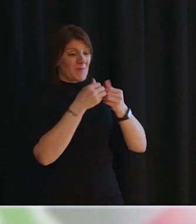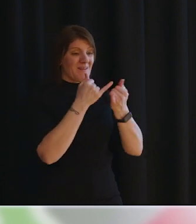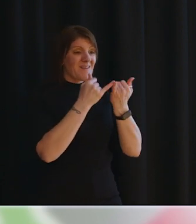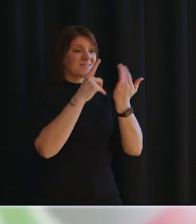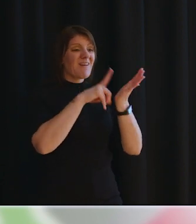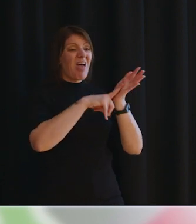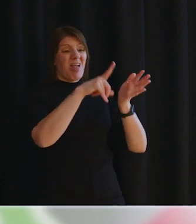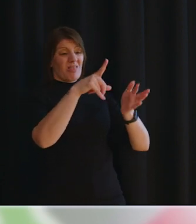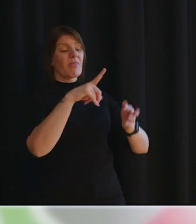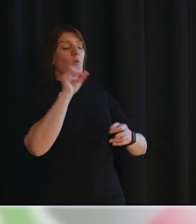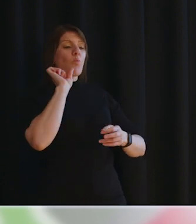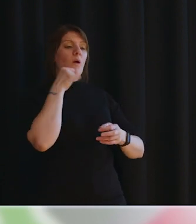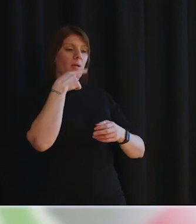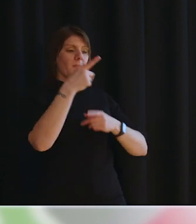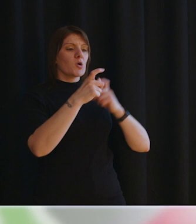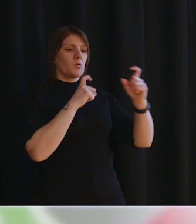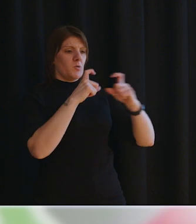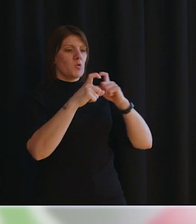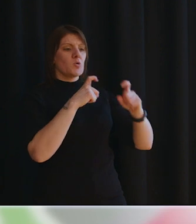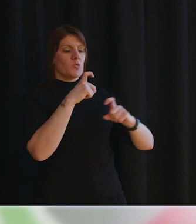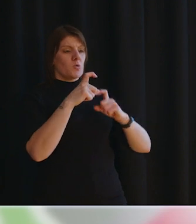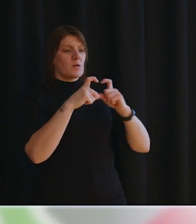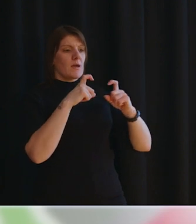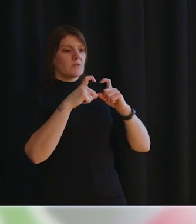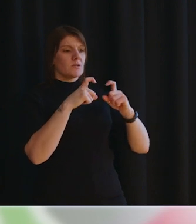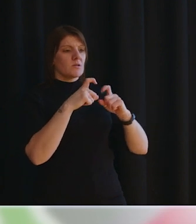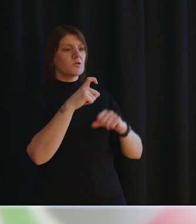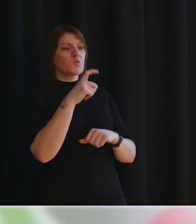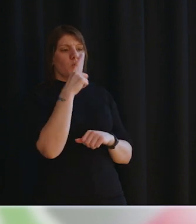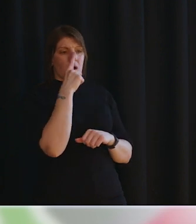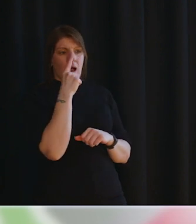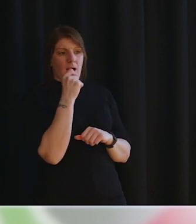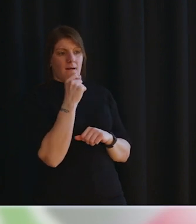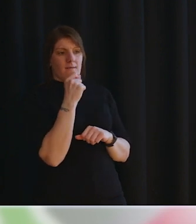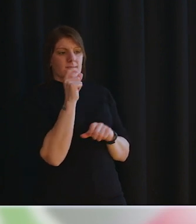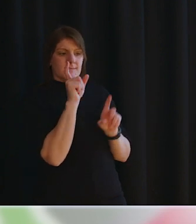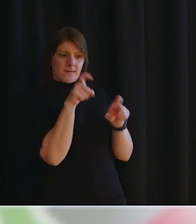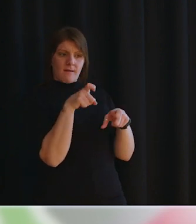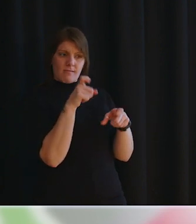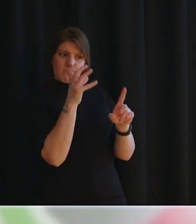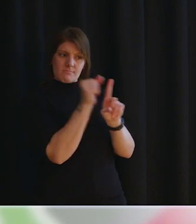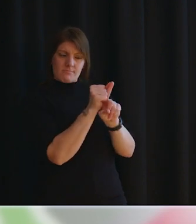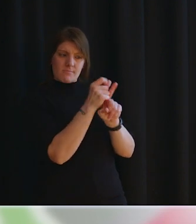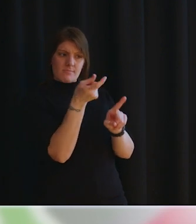will be communicating, and you can still capture that if you look hard enough.